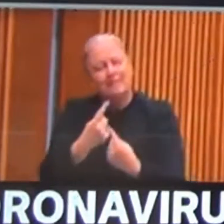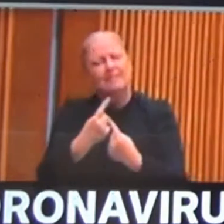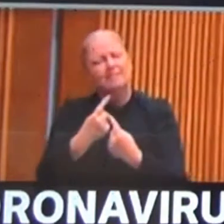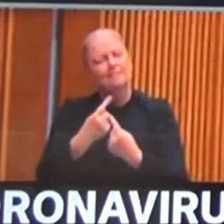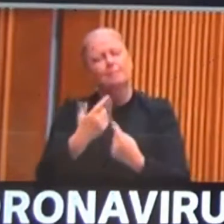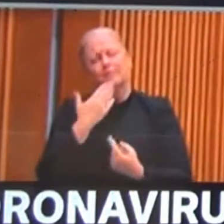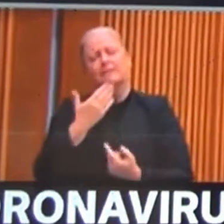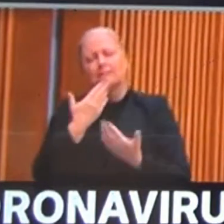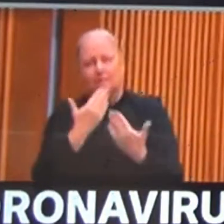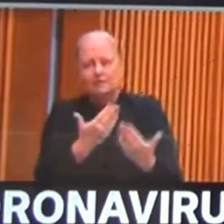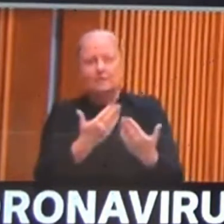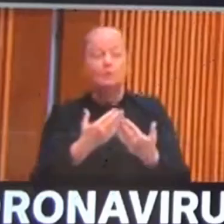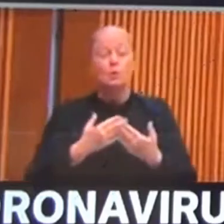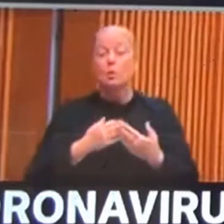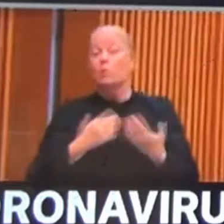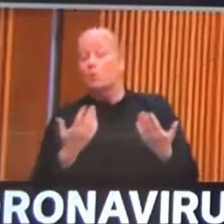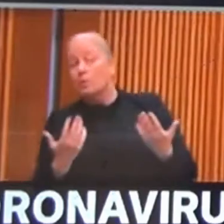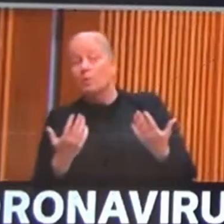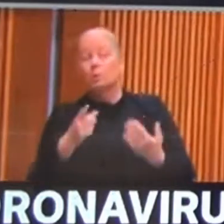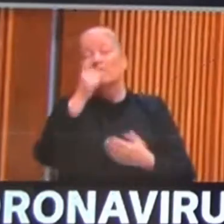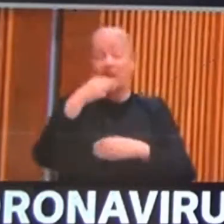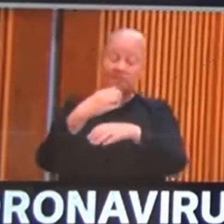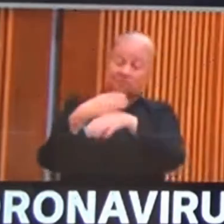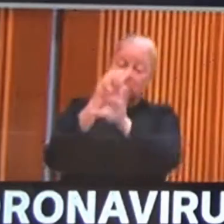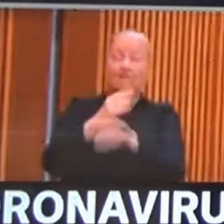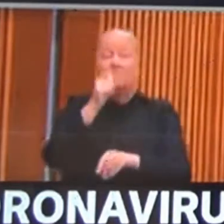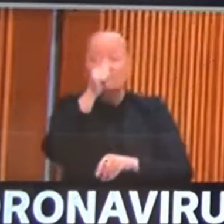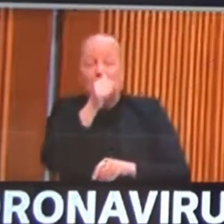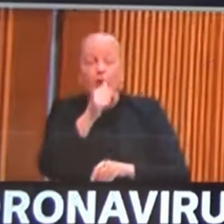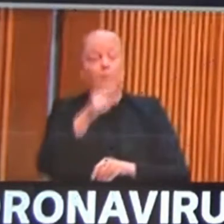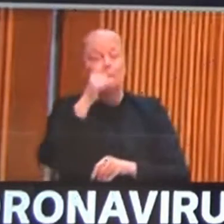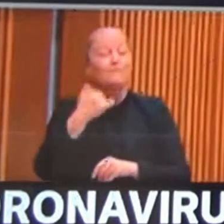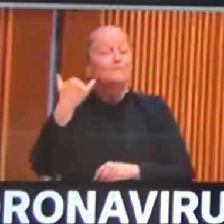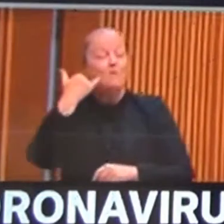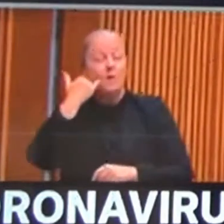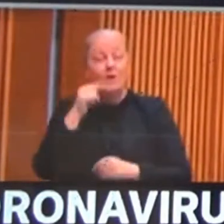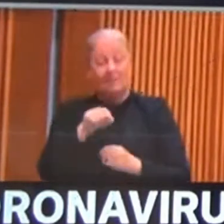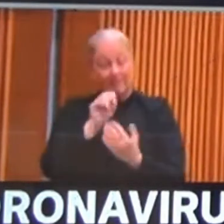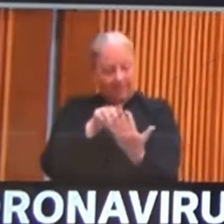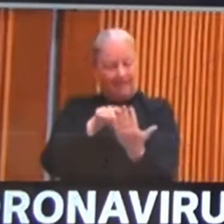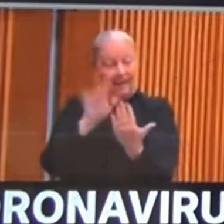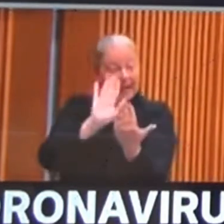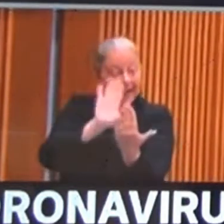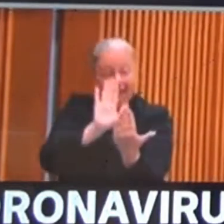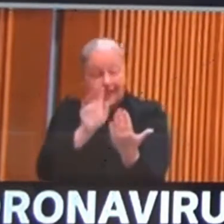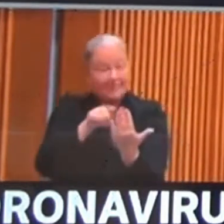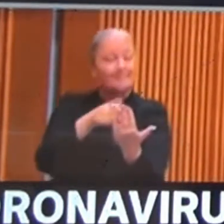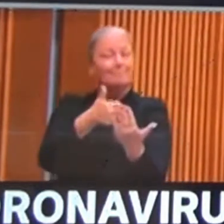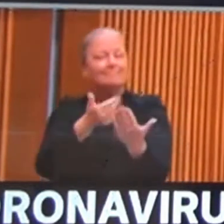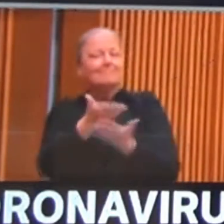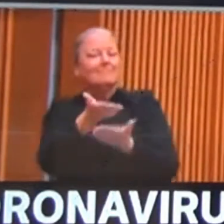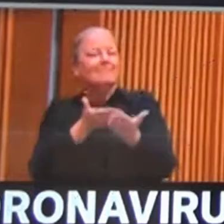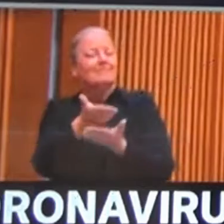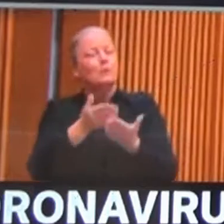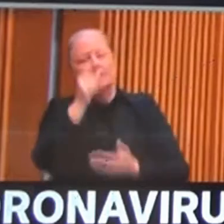of the alternative measures of FaceTime and video chats which they're providing to assist during this difficult time, especially